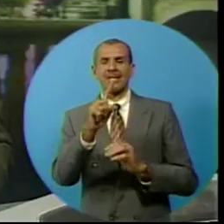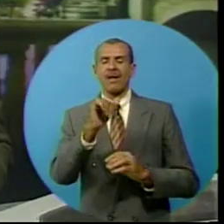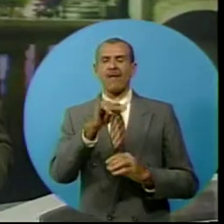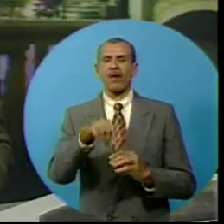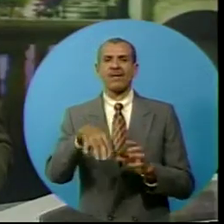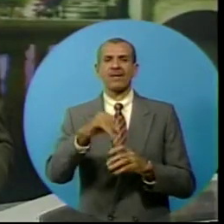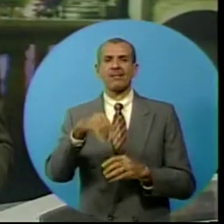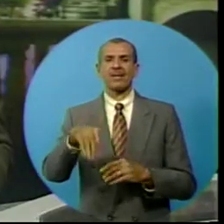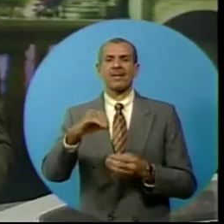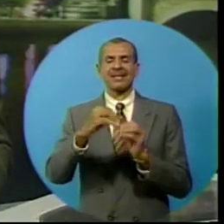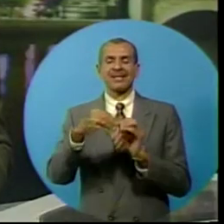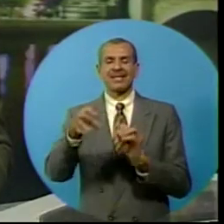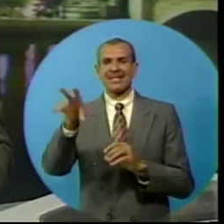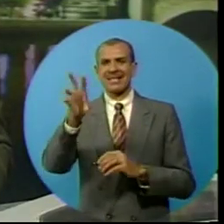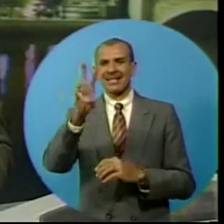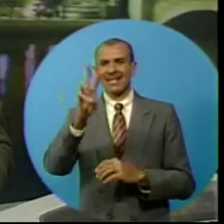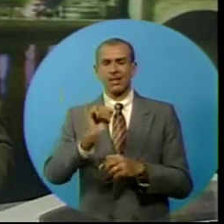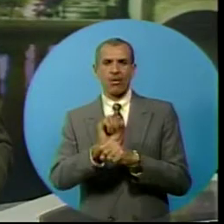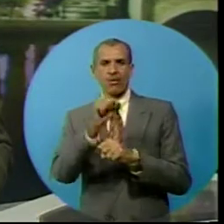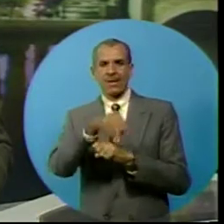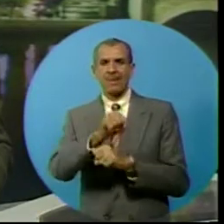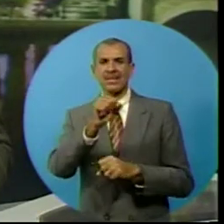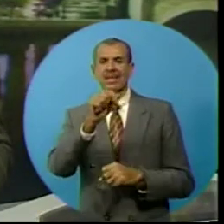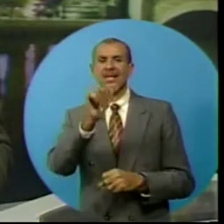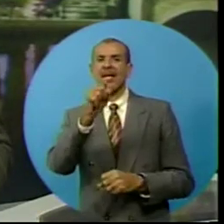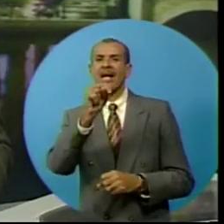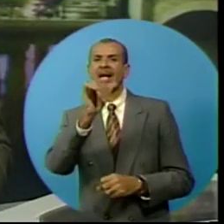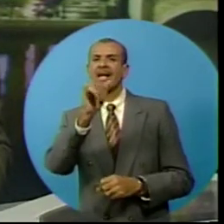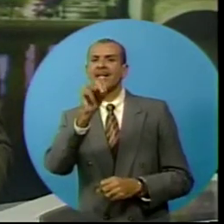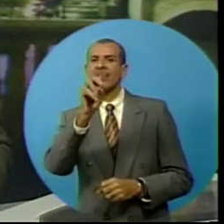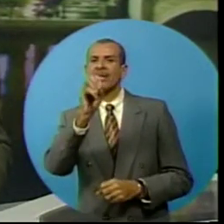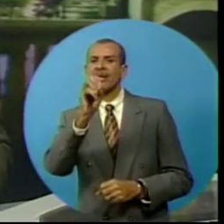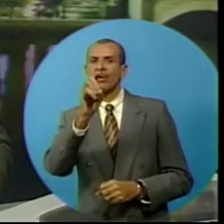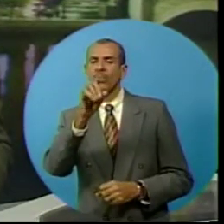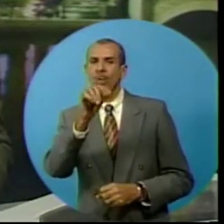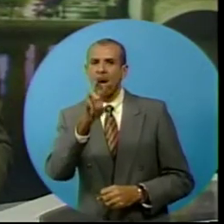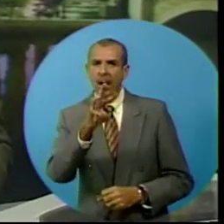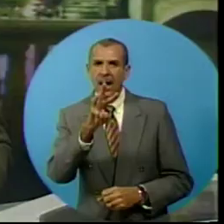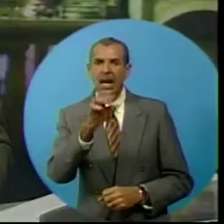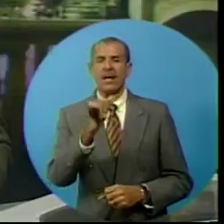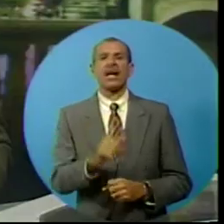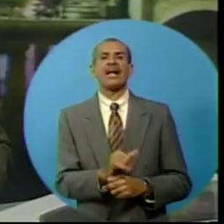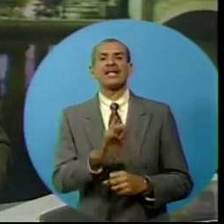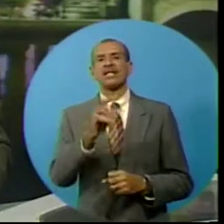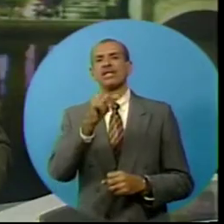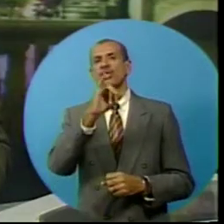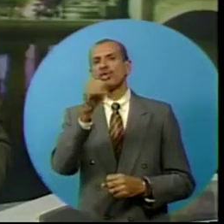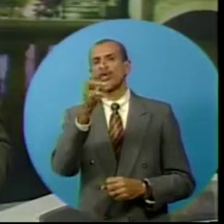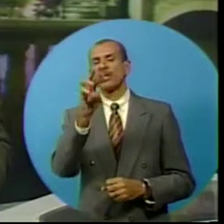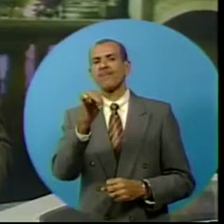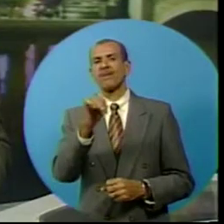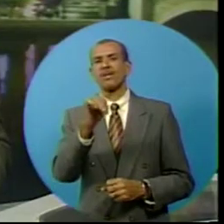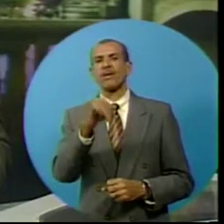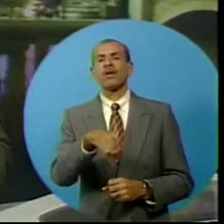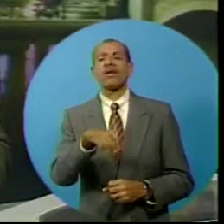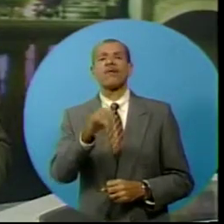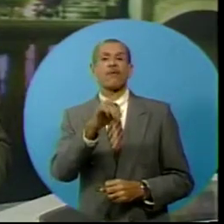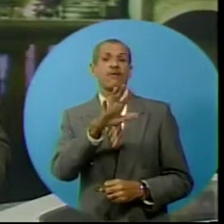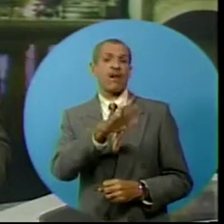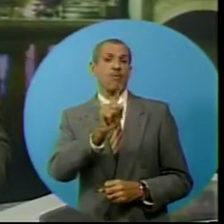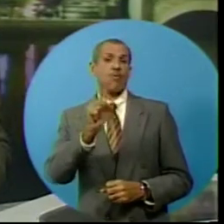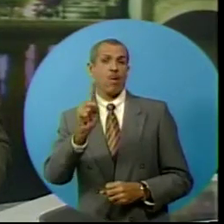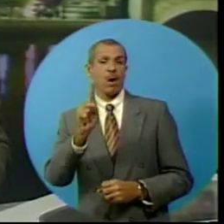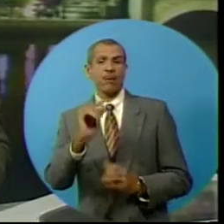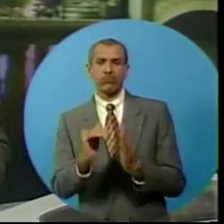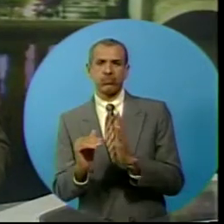at Mahaika, they defeated St Andrew. They trounced the winless St James North 5-1 to move to 10